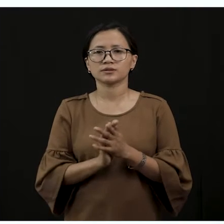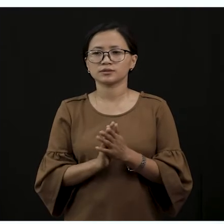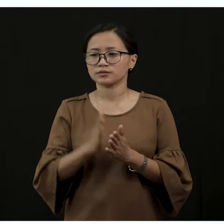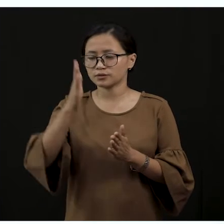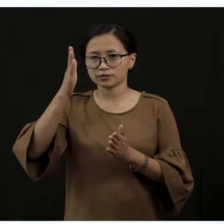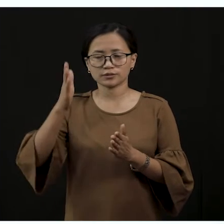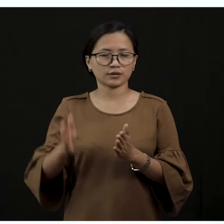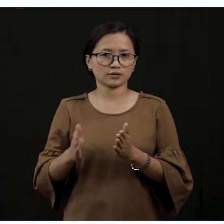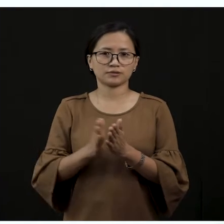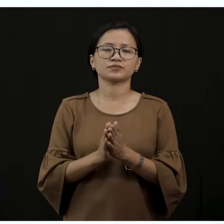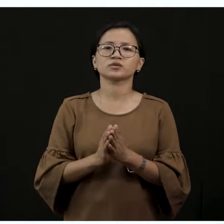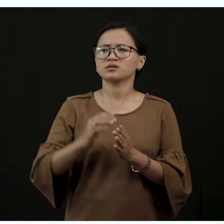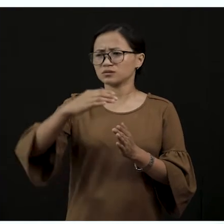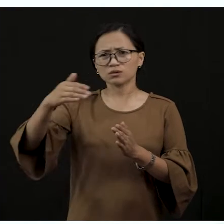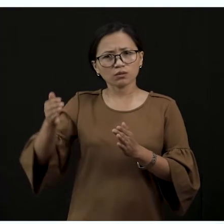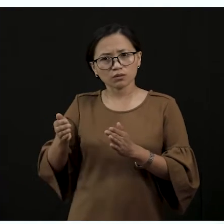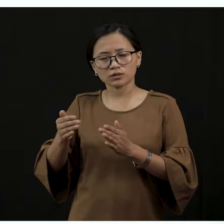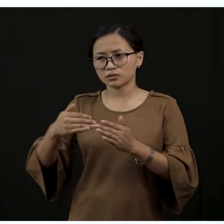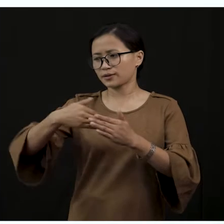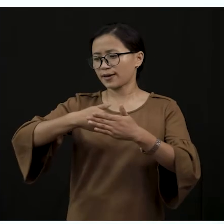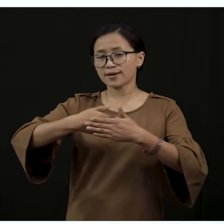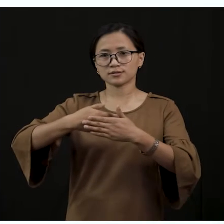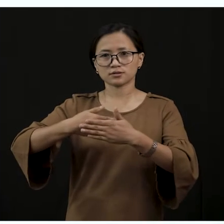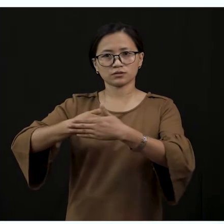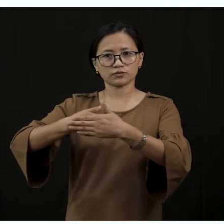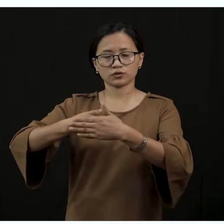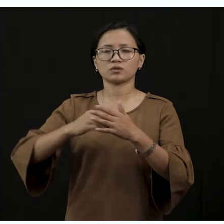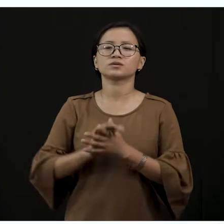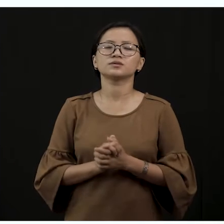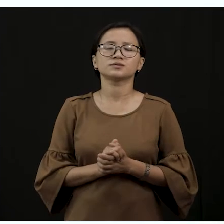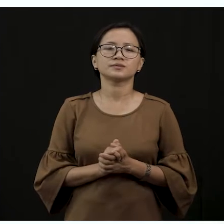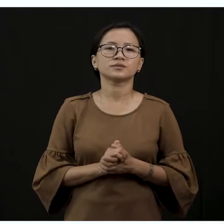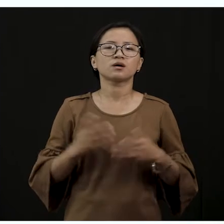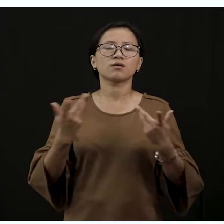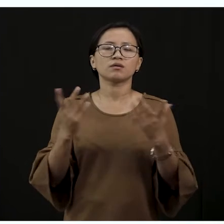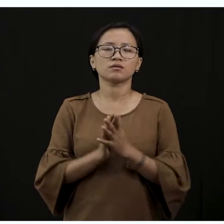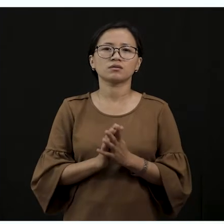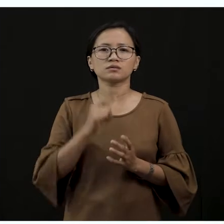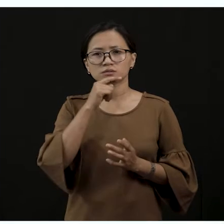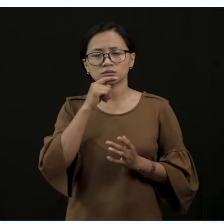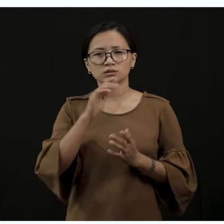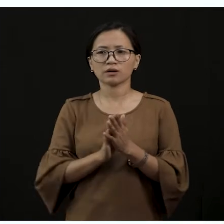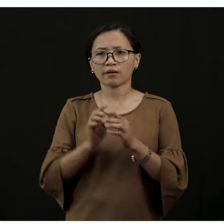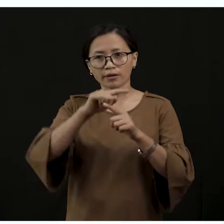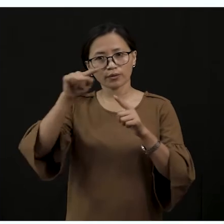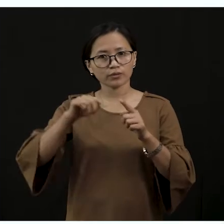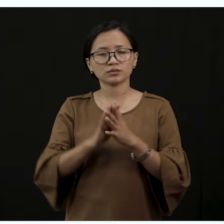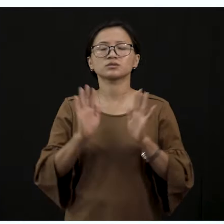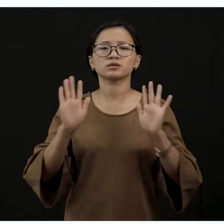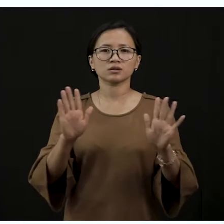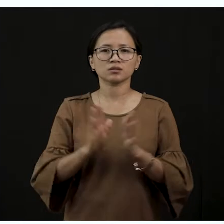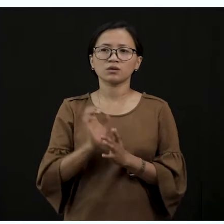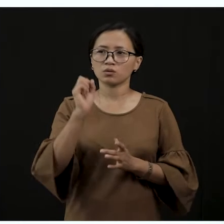indicates the sides. This is a square. It has how many sides? how many yellow color, red color arrows are here?